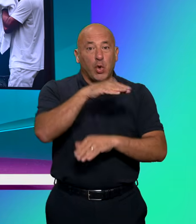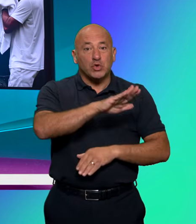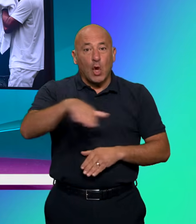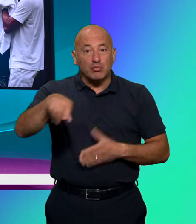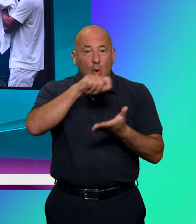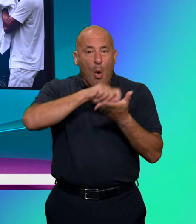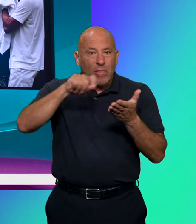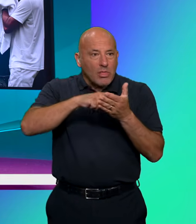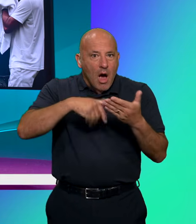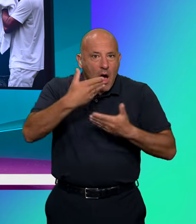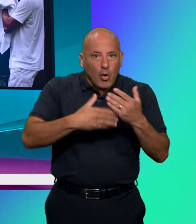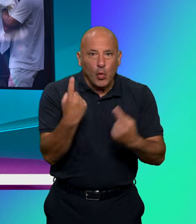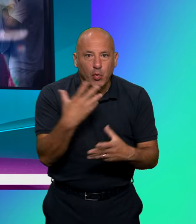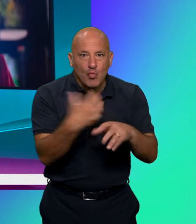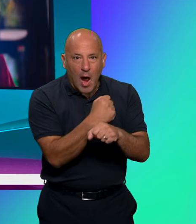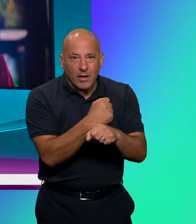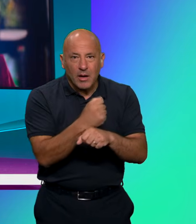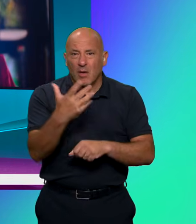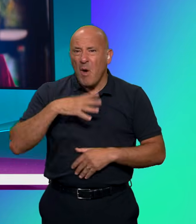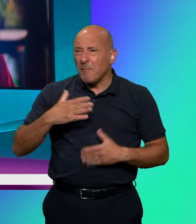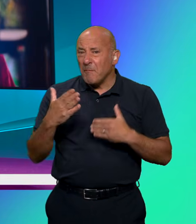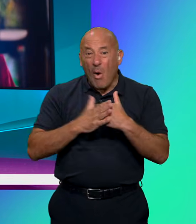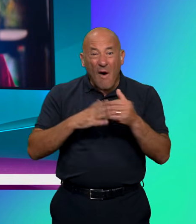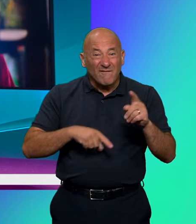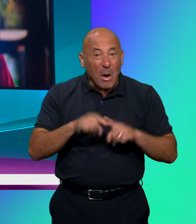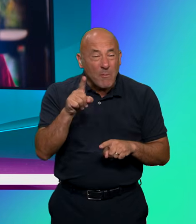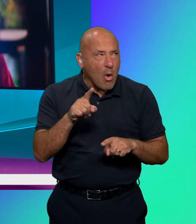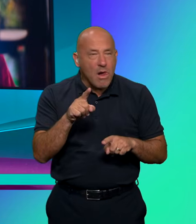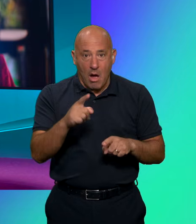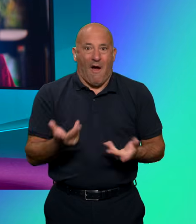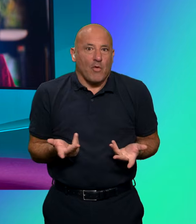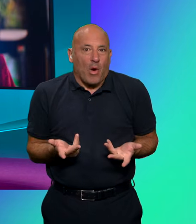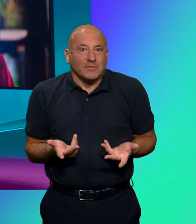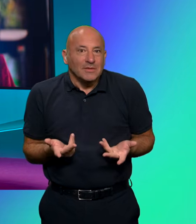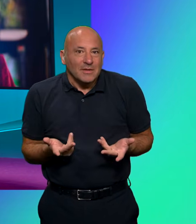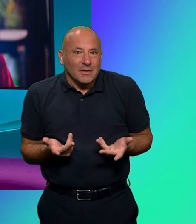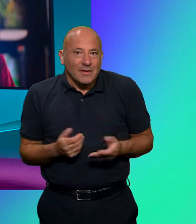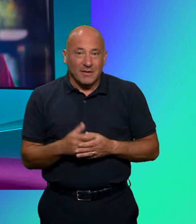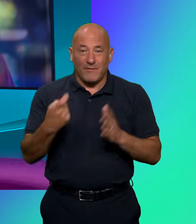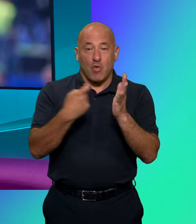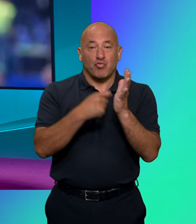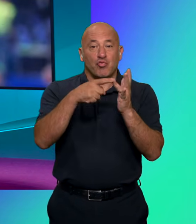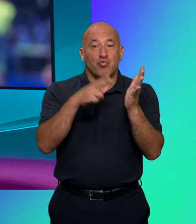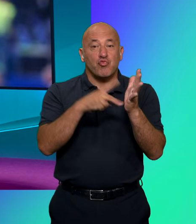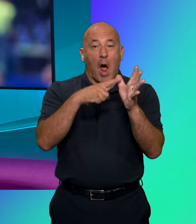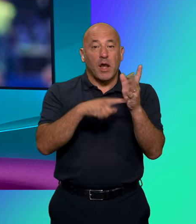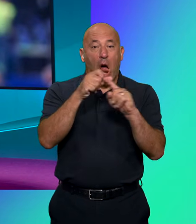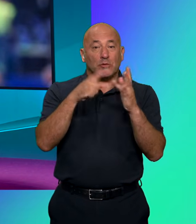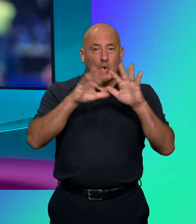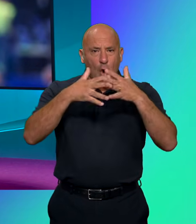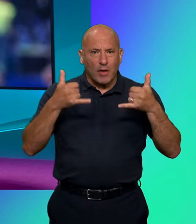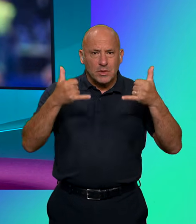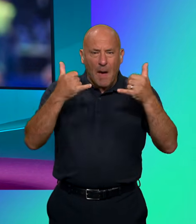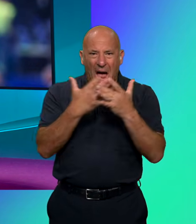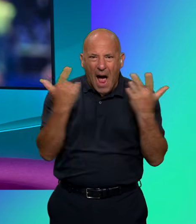with the hot weather and find out who the new Children's Laureate is. And if you need more football in your life, who doesn't? We've